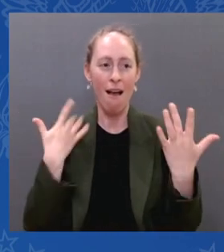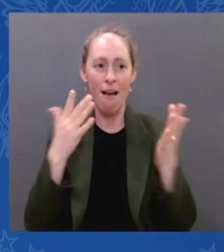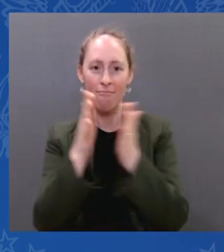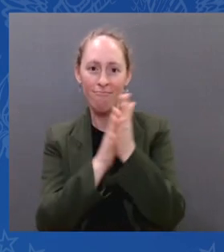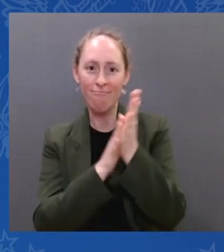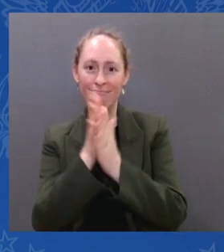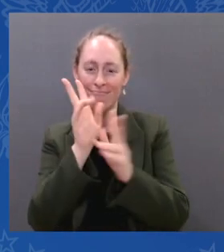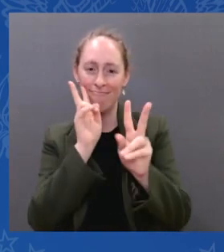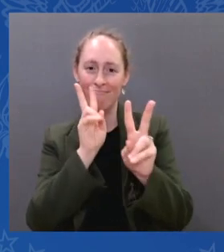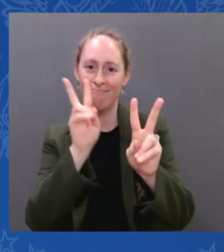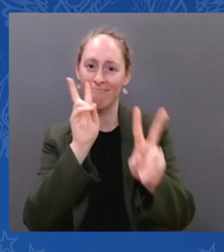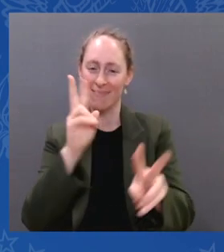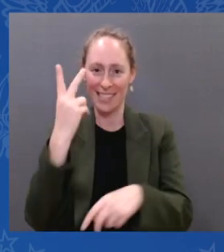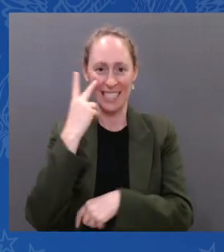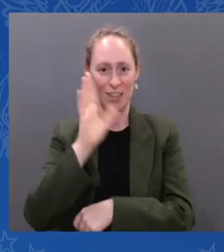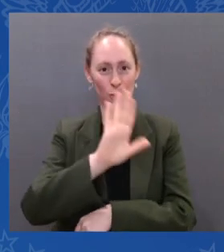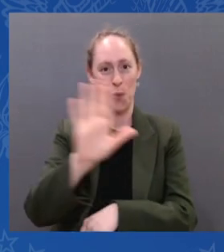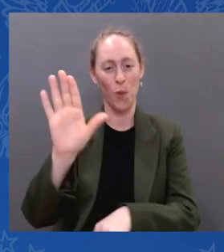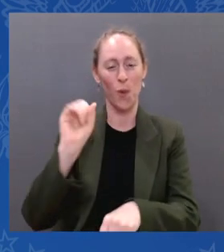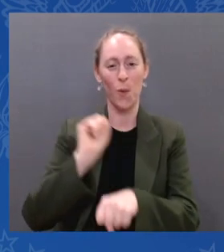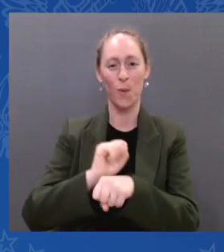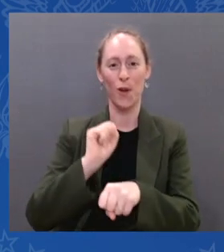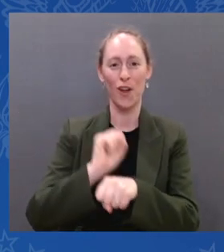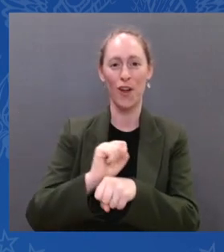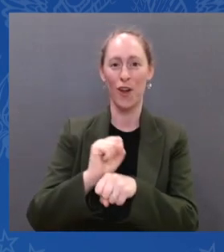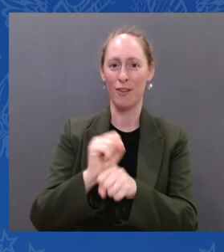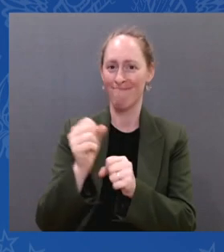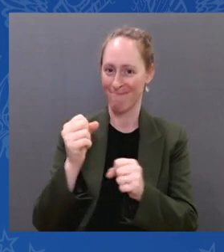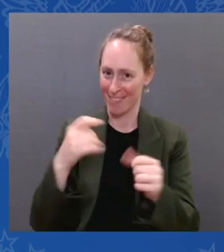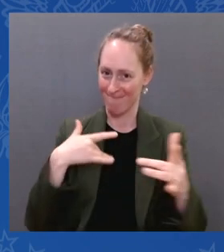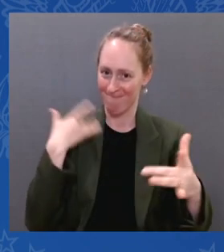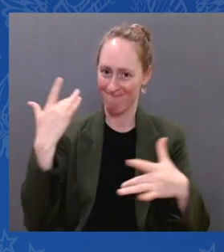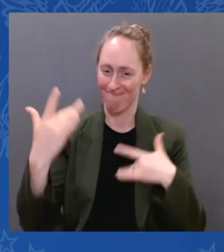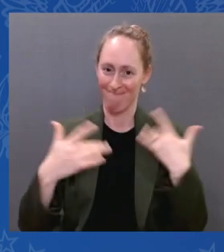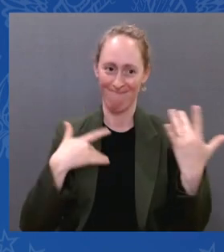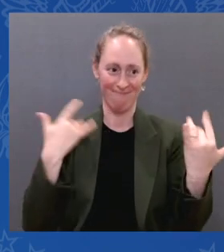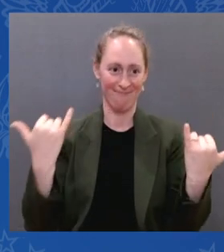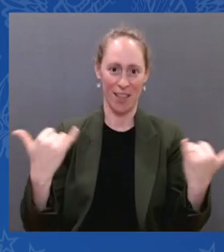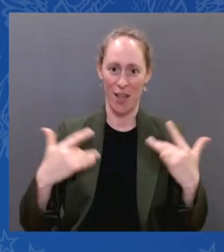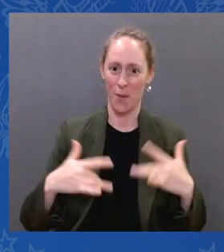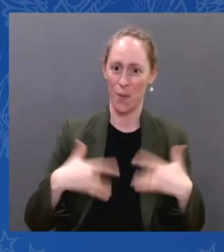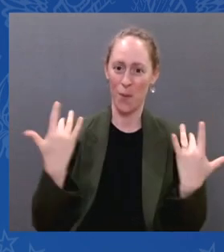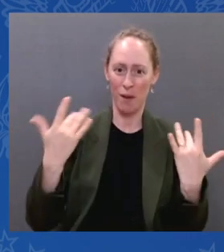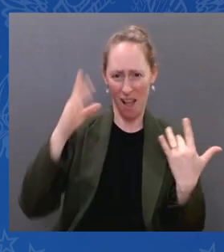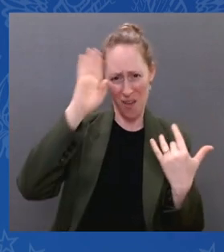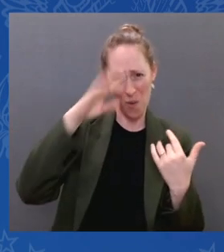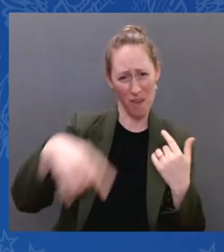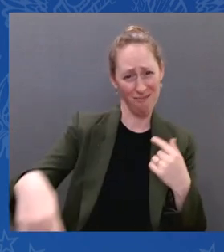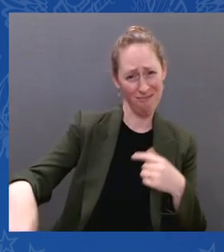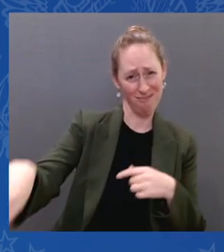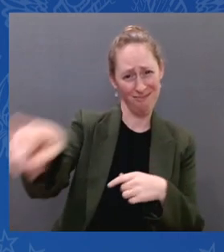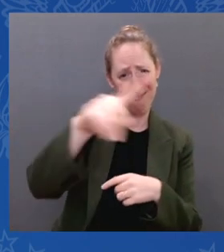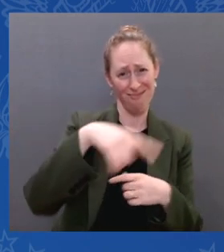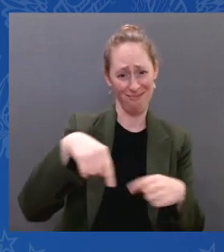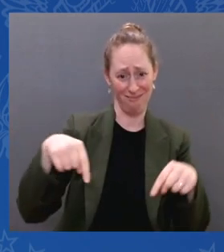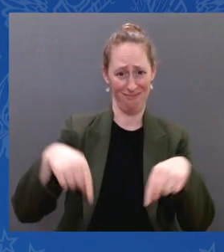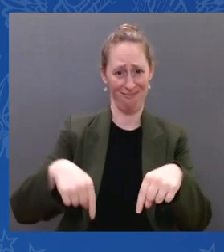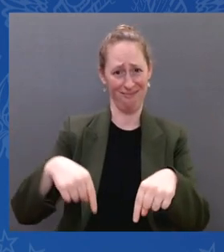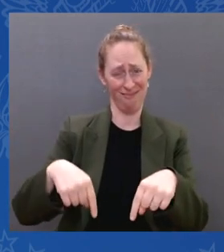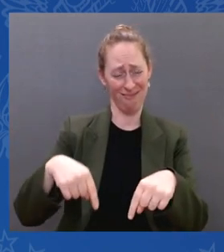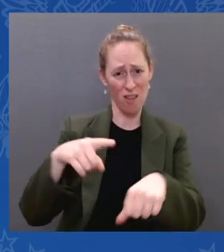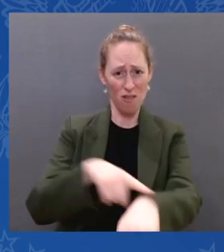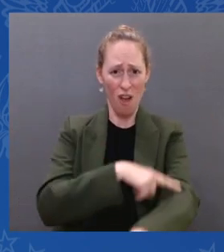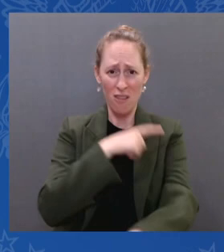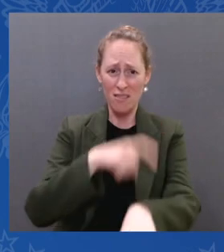unveiling of the work that you have been laboring on for decades. So to our President Joe Biden, thank you for